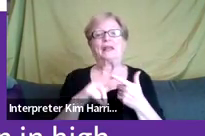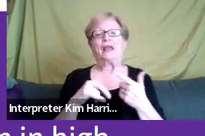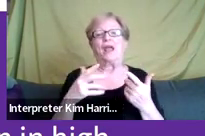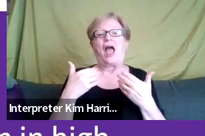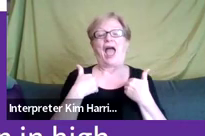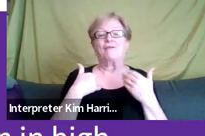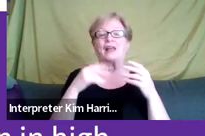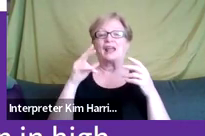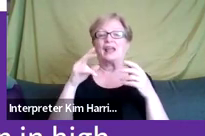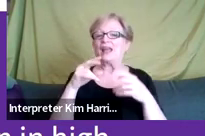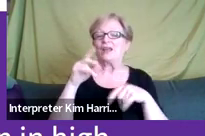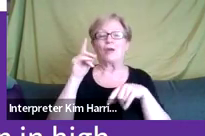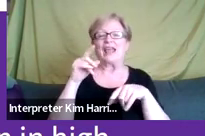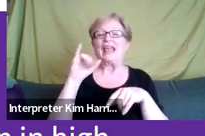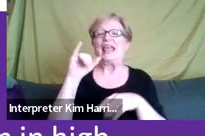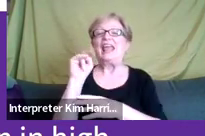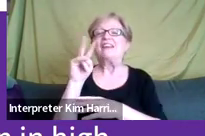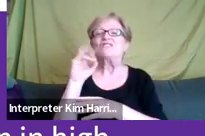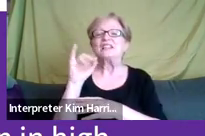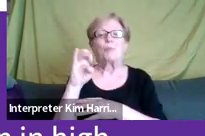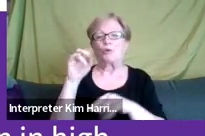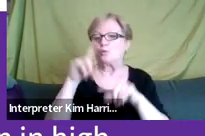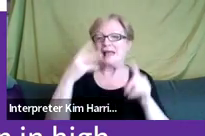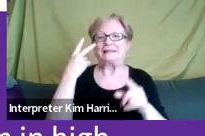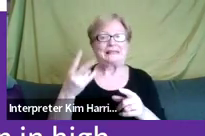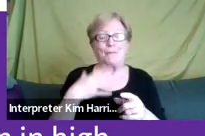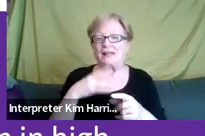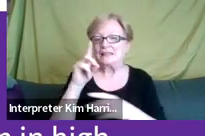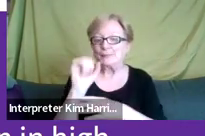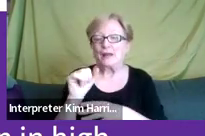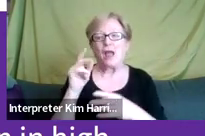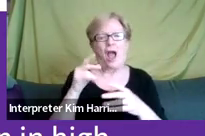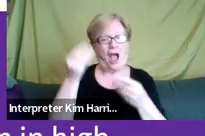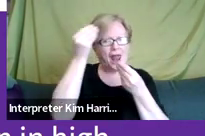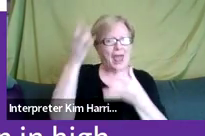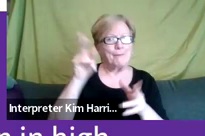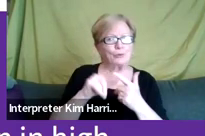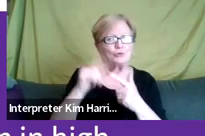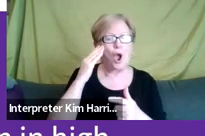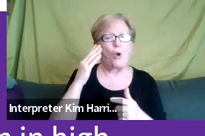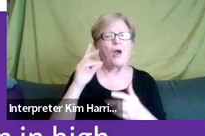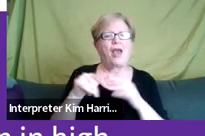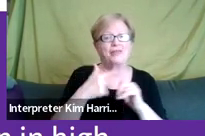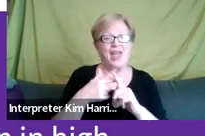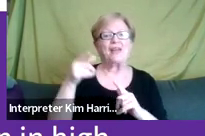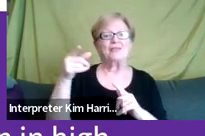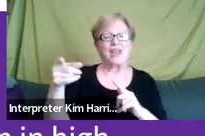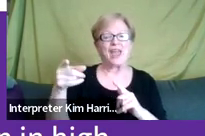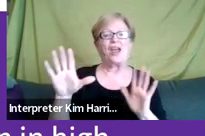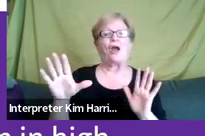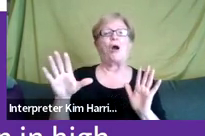invisible disability. But once I let people know what my disability is, the biases are very